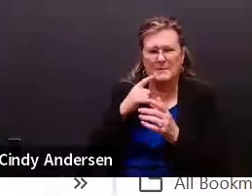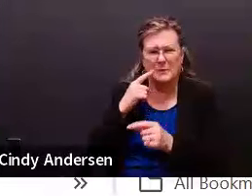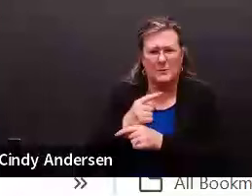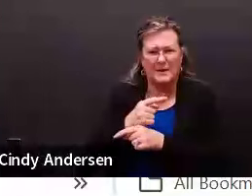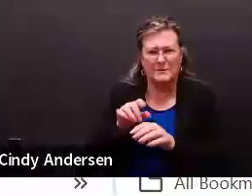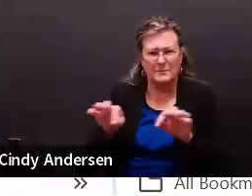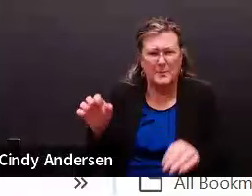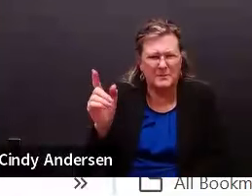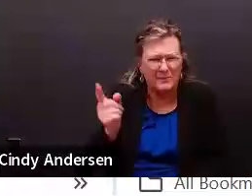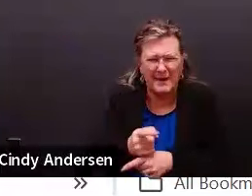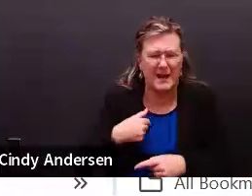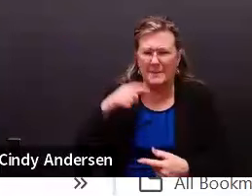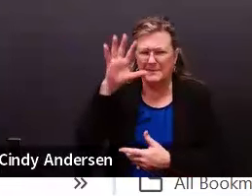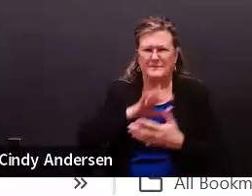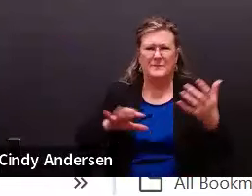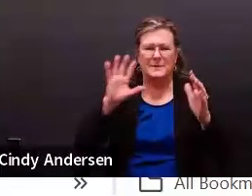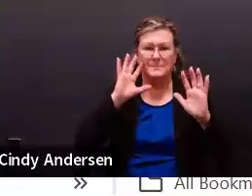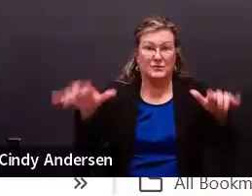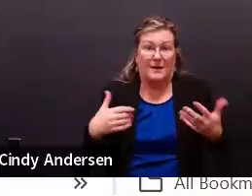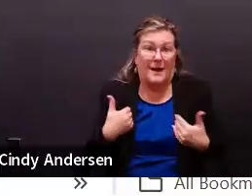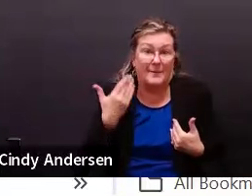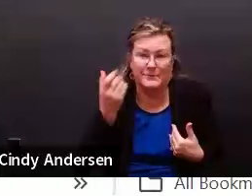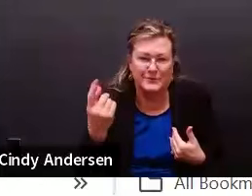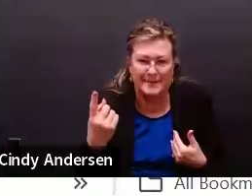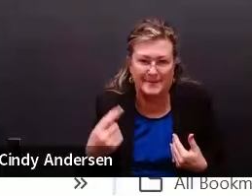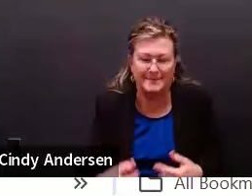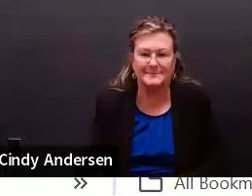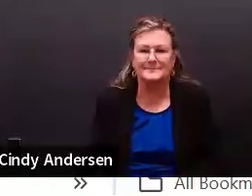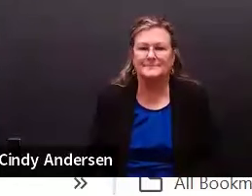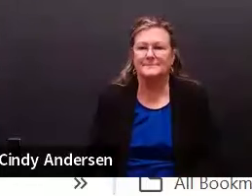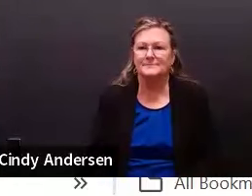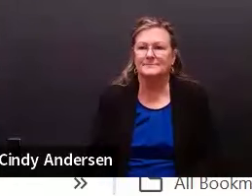Is that not? Sorry, I'm just baffled. I'm just trying to understand.